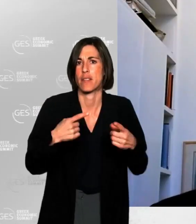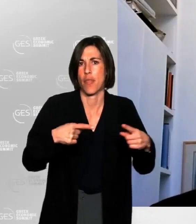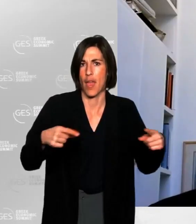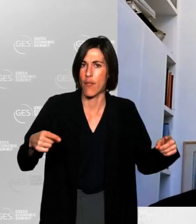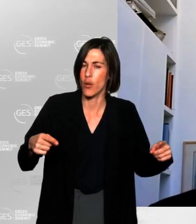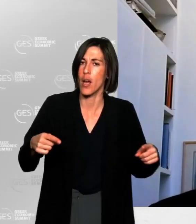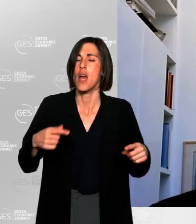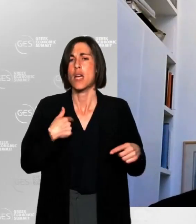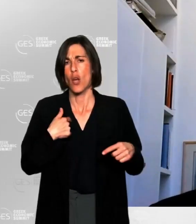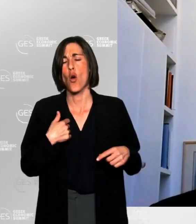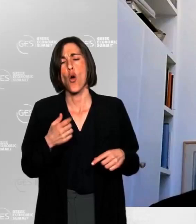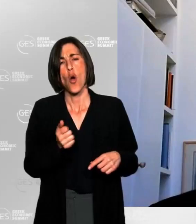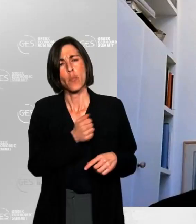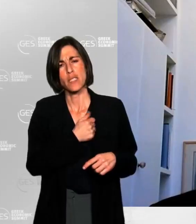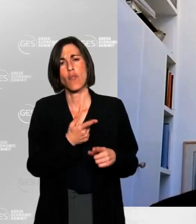And generally,